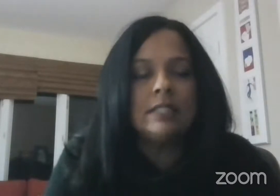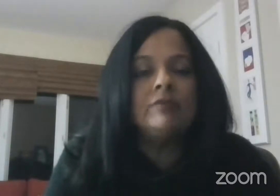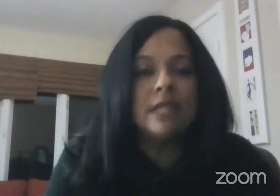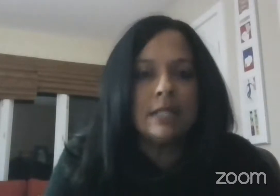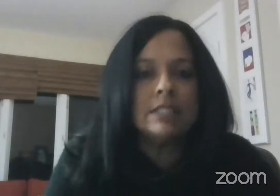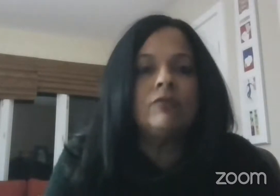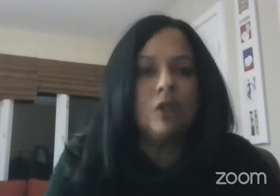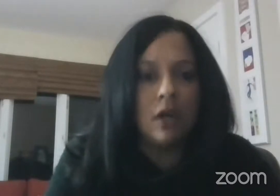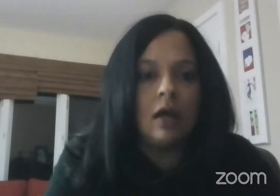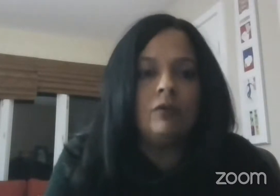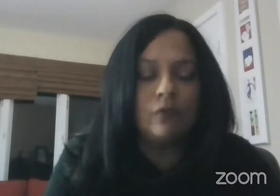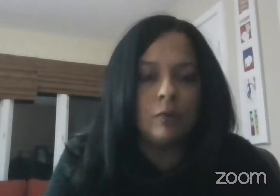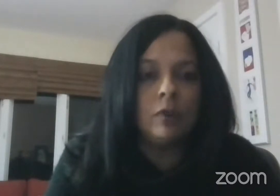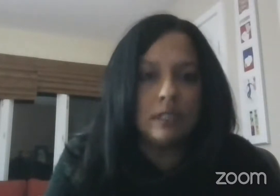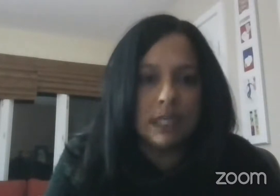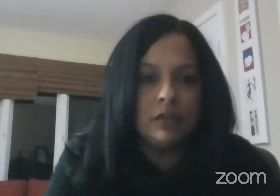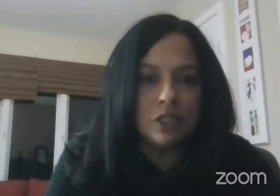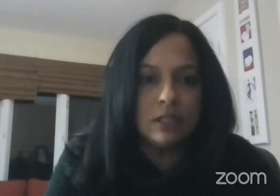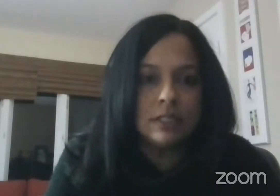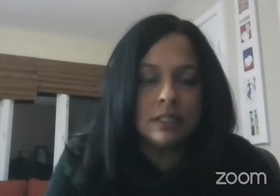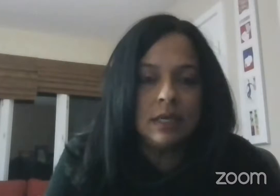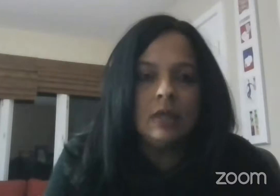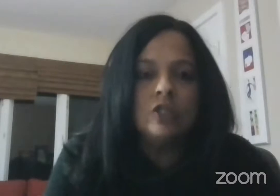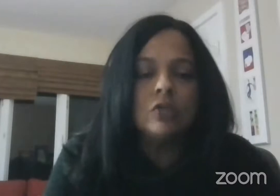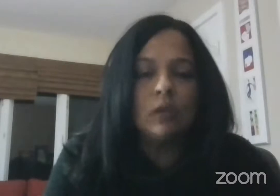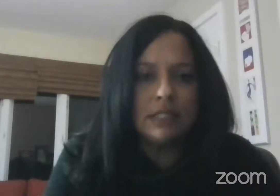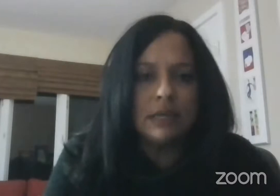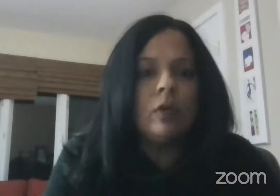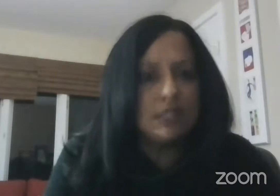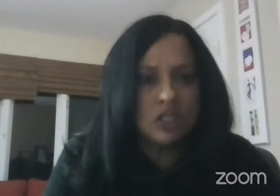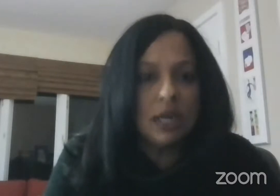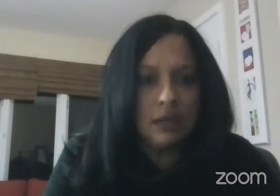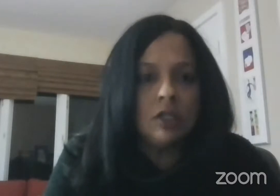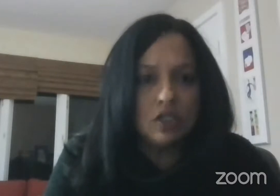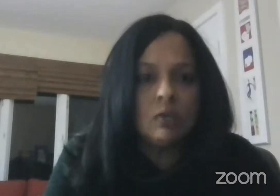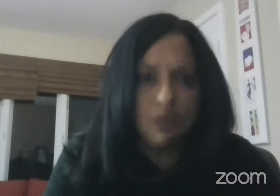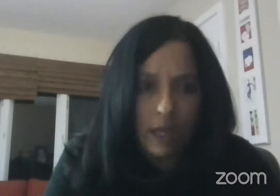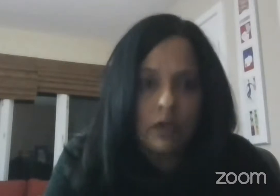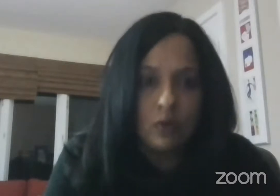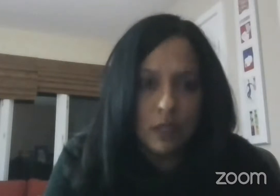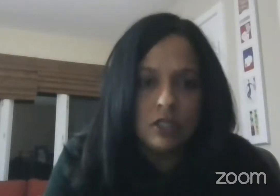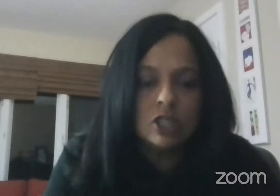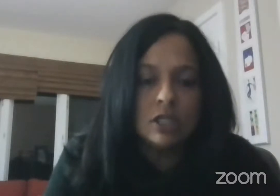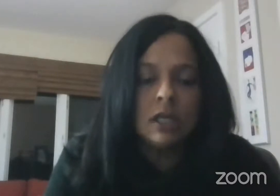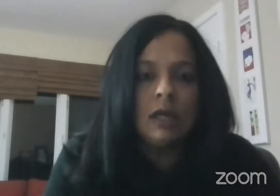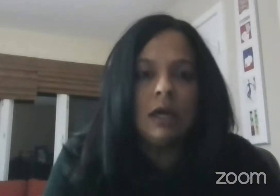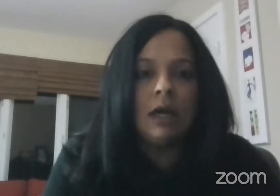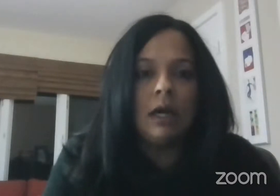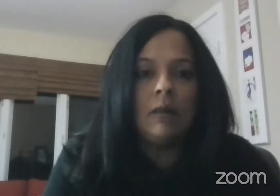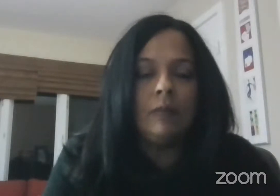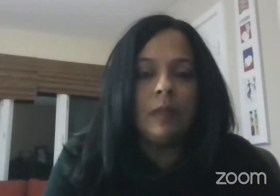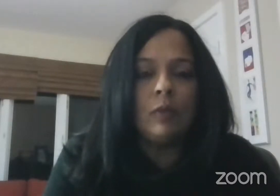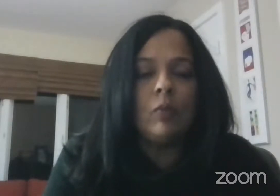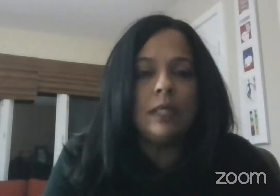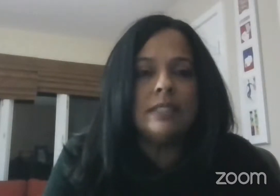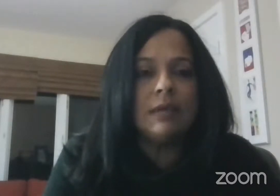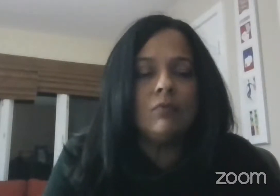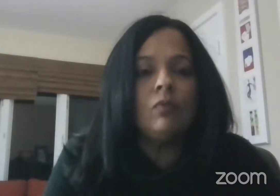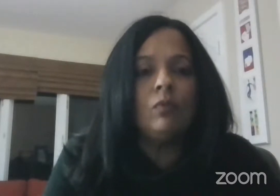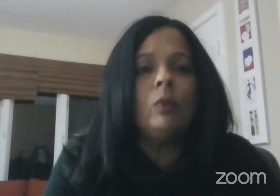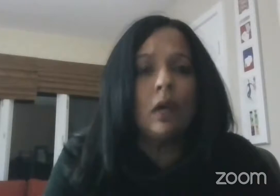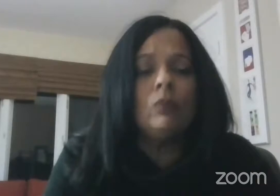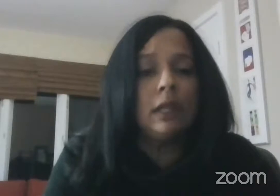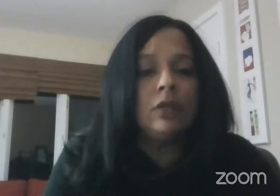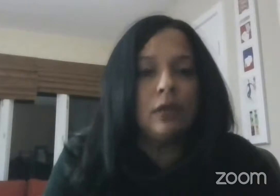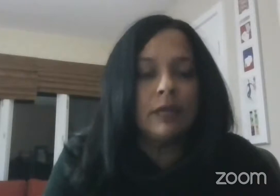comprehensive test of nonverbal intelligence. So, when someone is challenged with language, then we want to